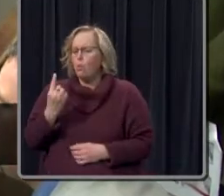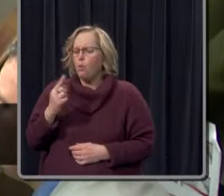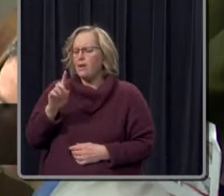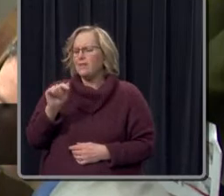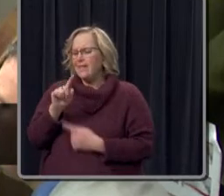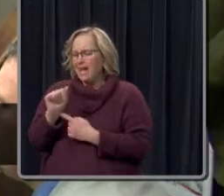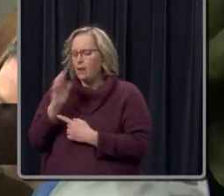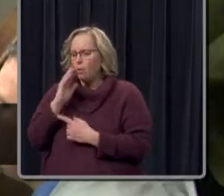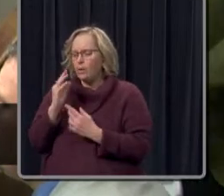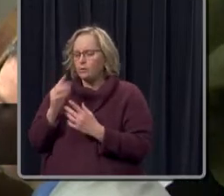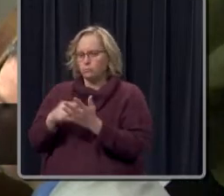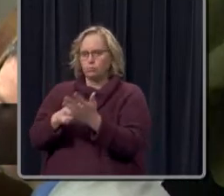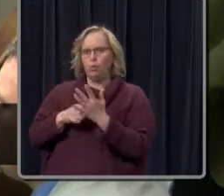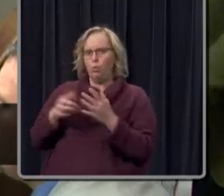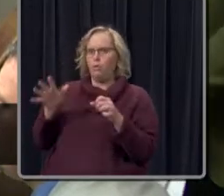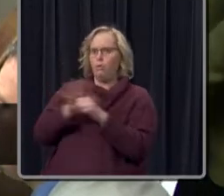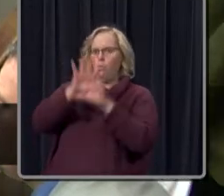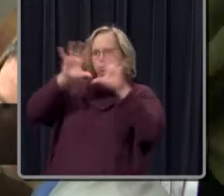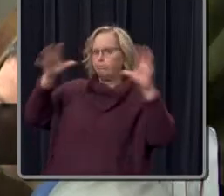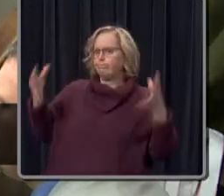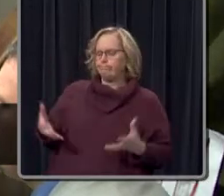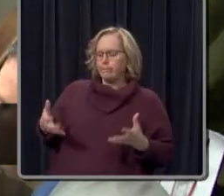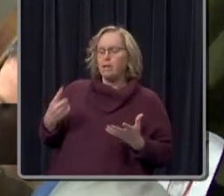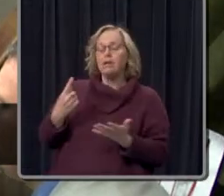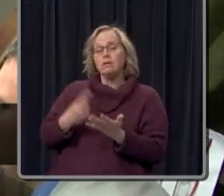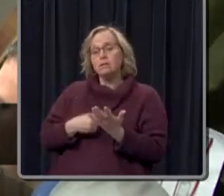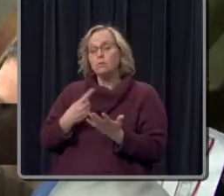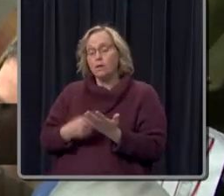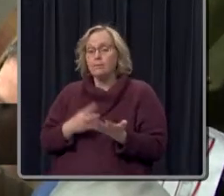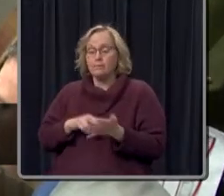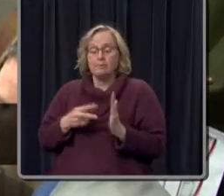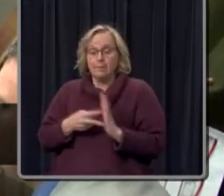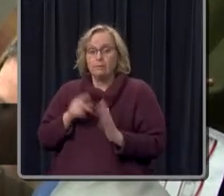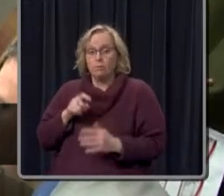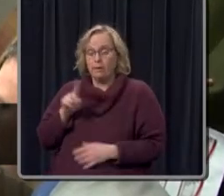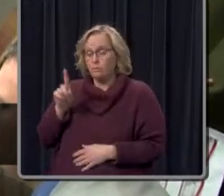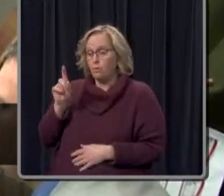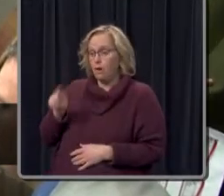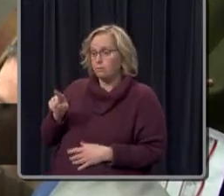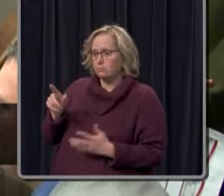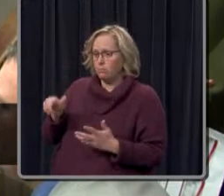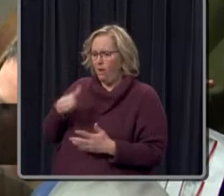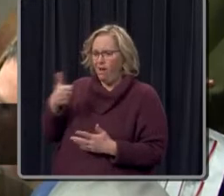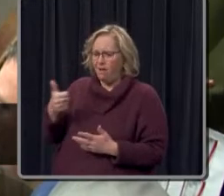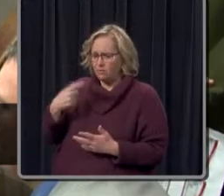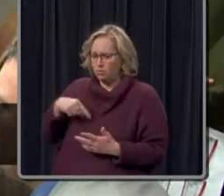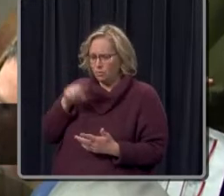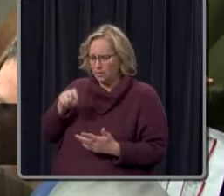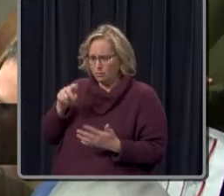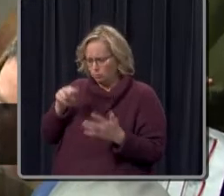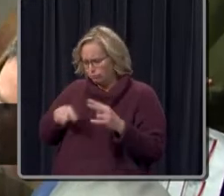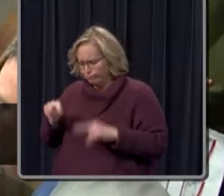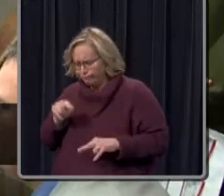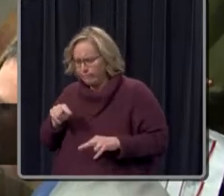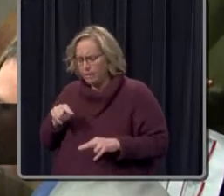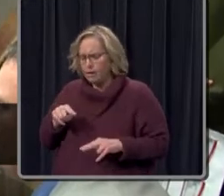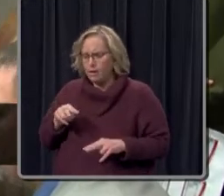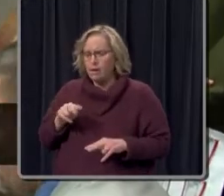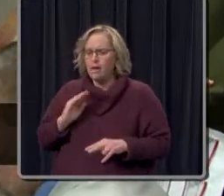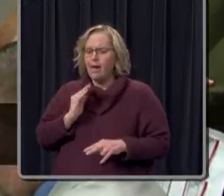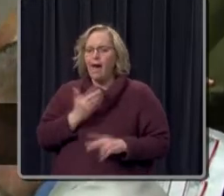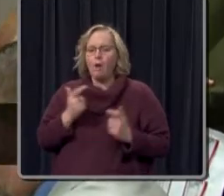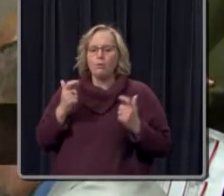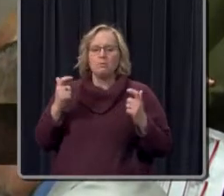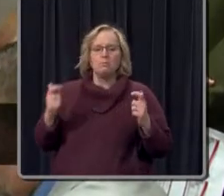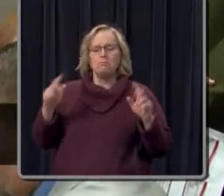an entire picture. So sometimes that is, asking that question, what else do we need to look at? Our big phrase is